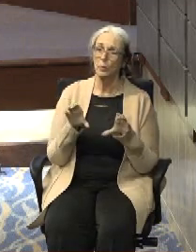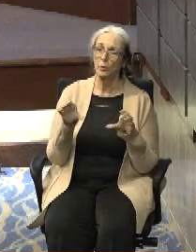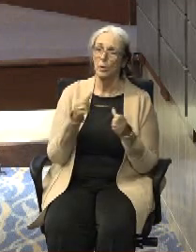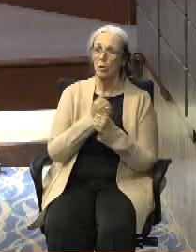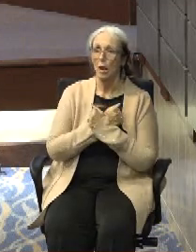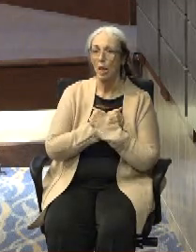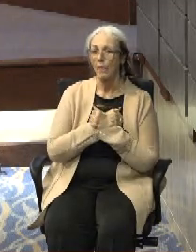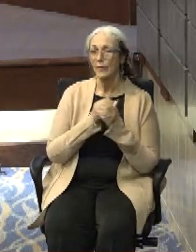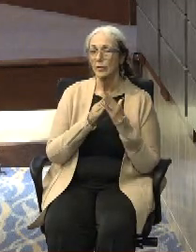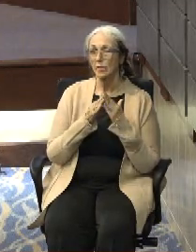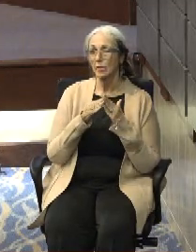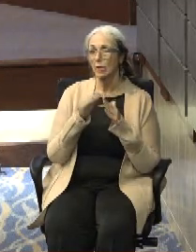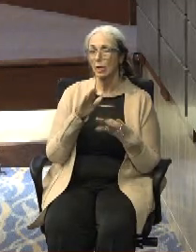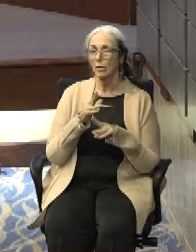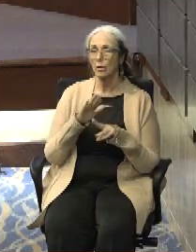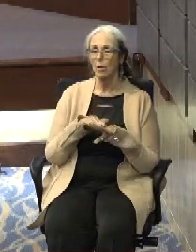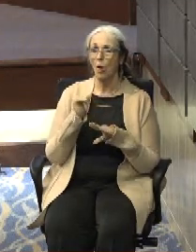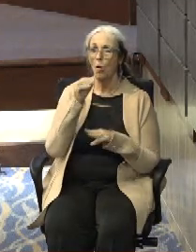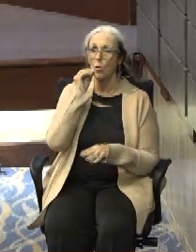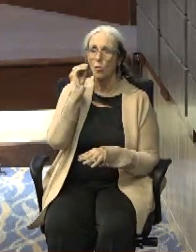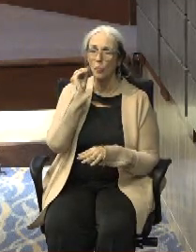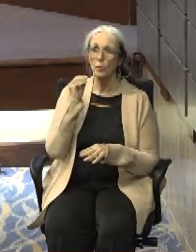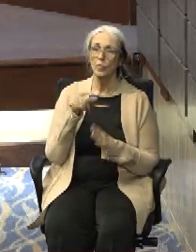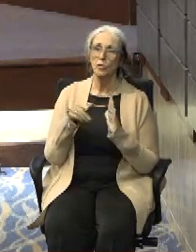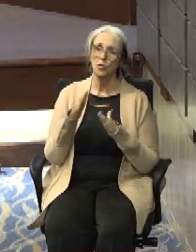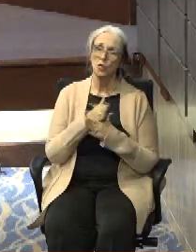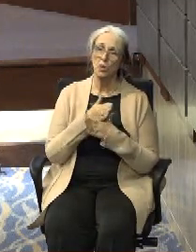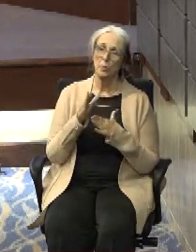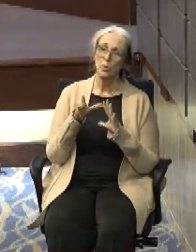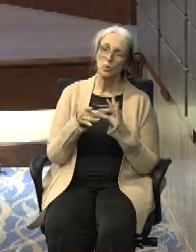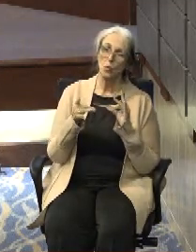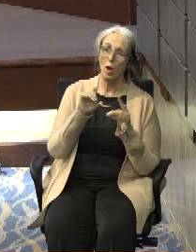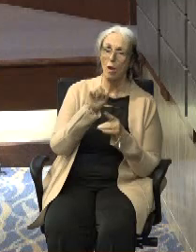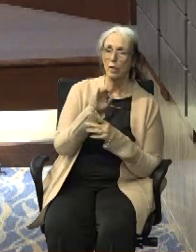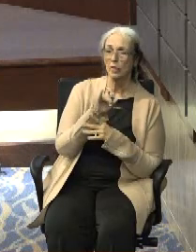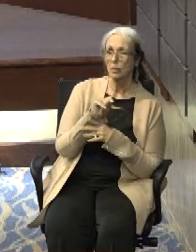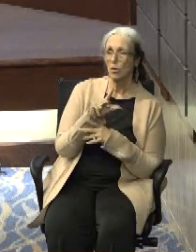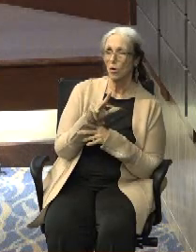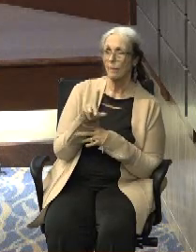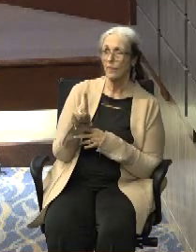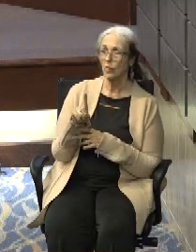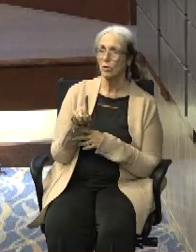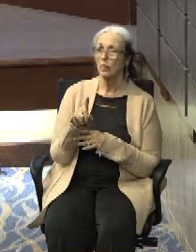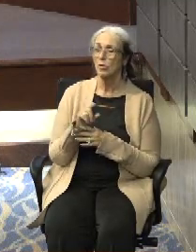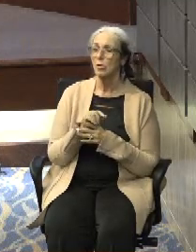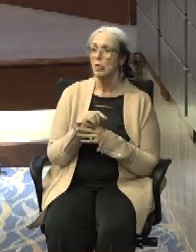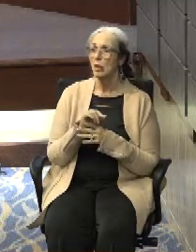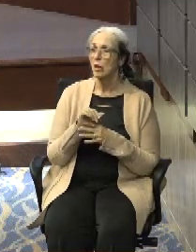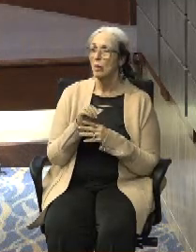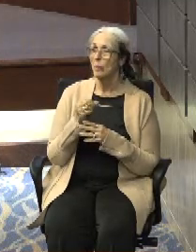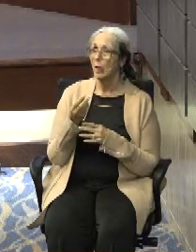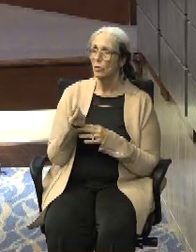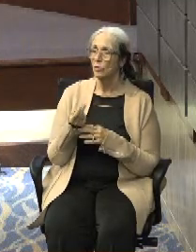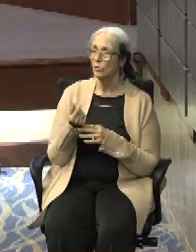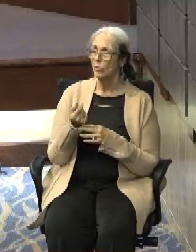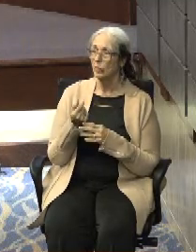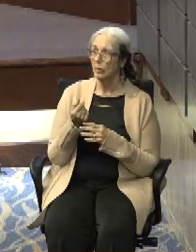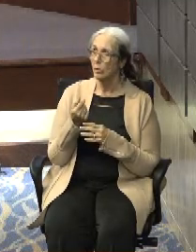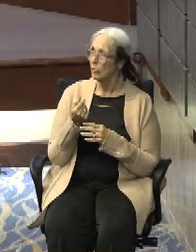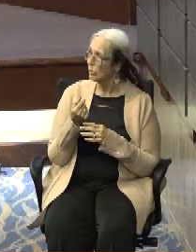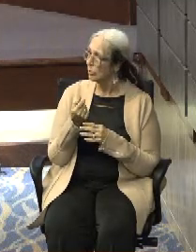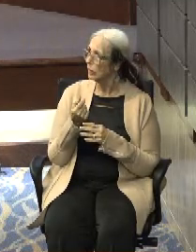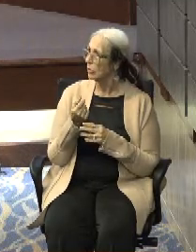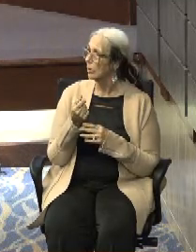I called home. Today I want to share my story and experience that began August 31st concerning my loved puppy, Georgia. At 12 weeks old, Georgia and her 3 siblings